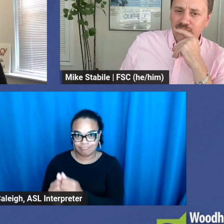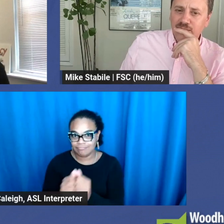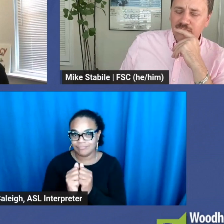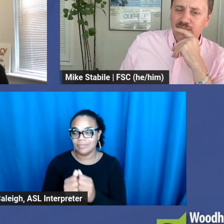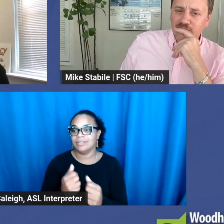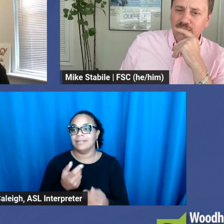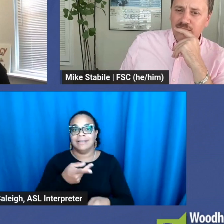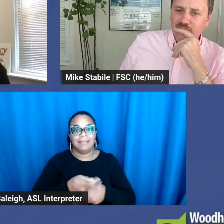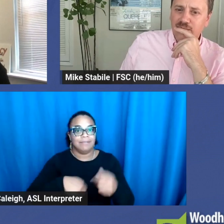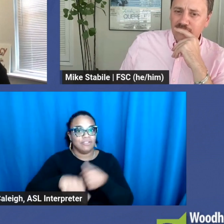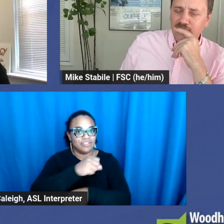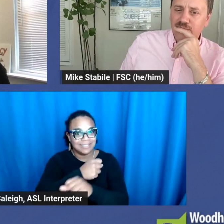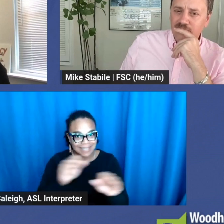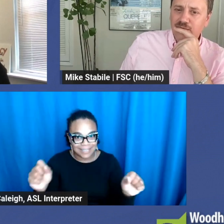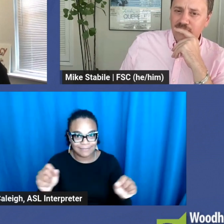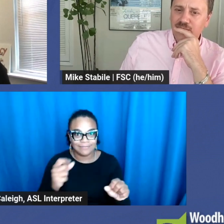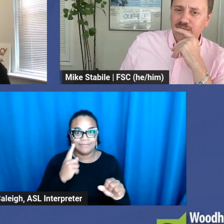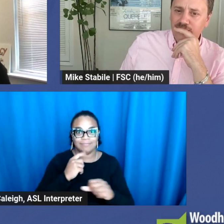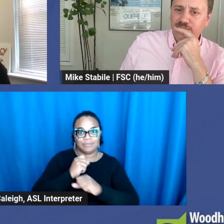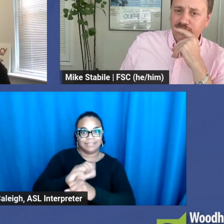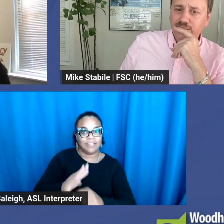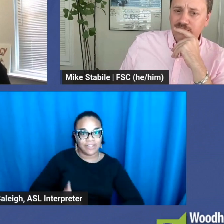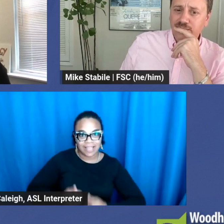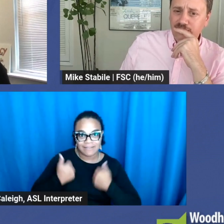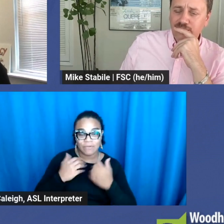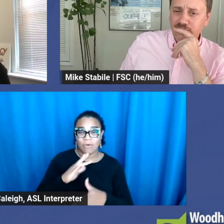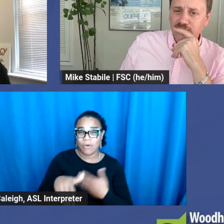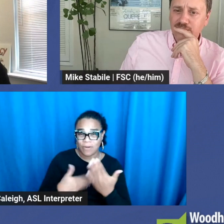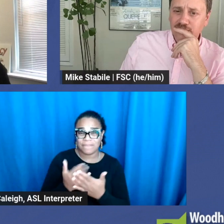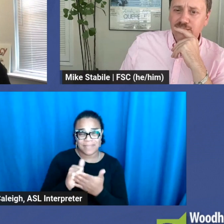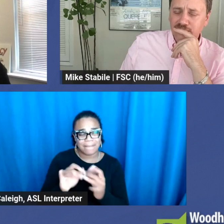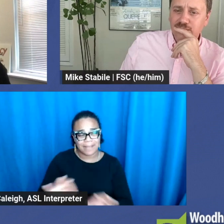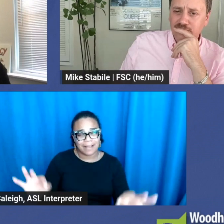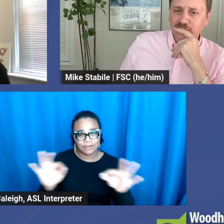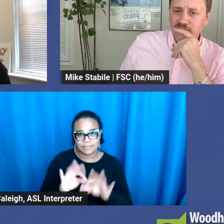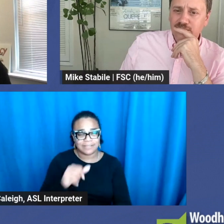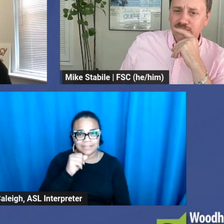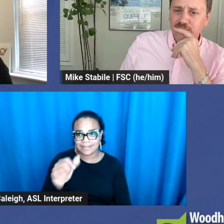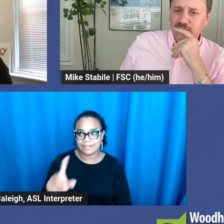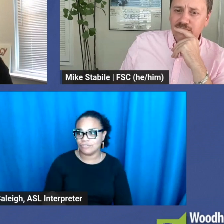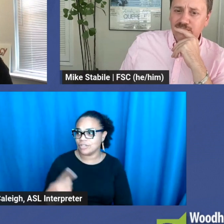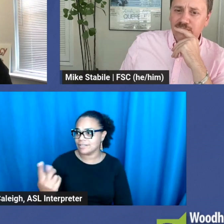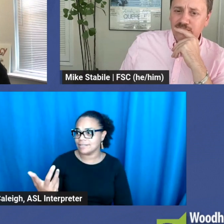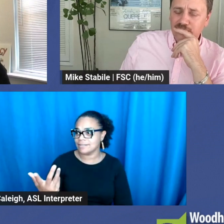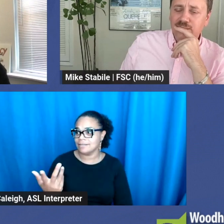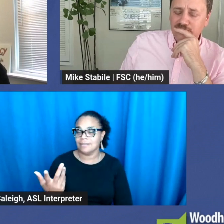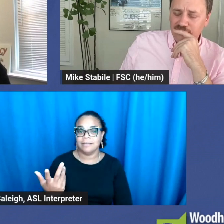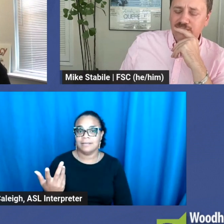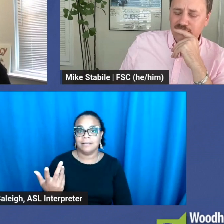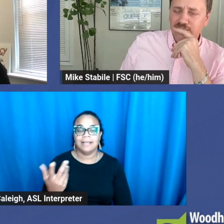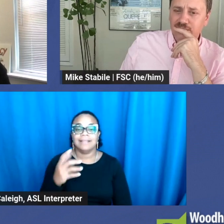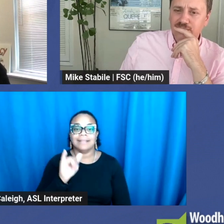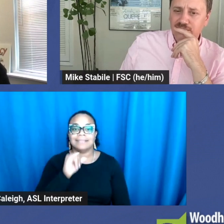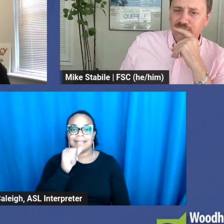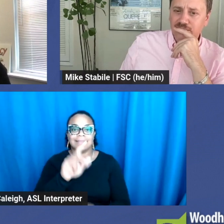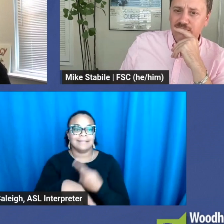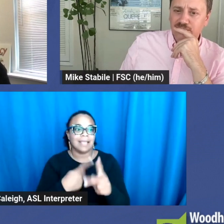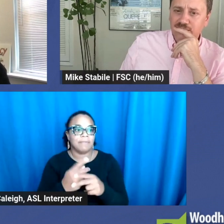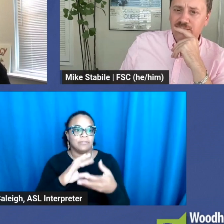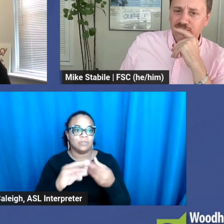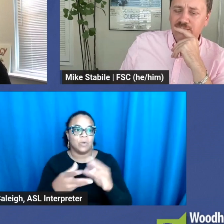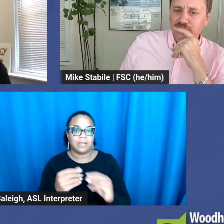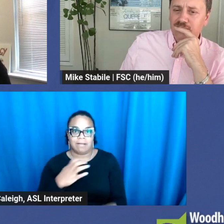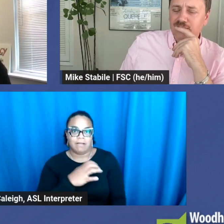their lives. That all really, really matters. And it is not a story that members of Congress hear often enough. So I think we